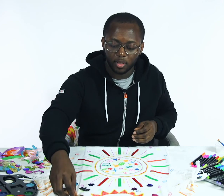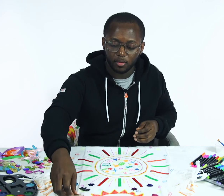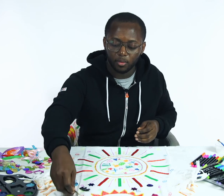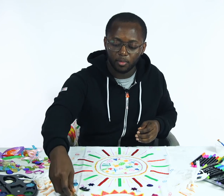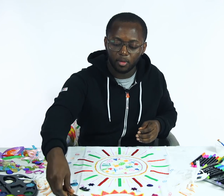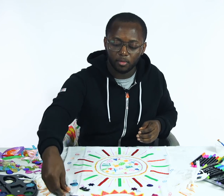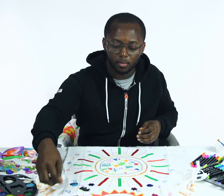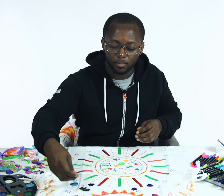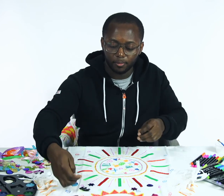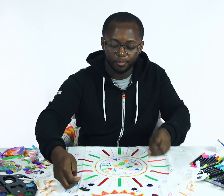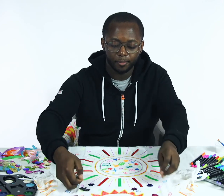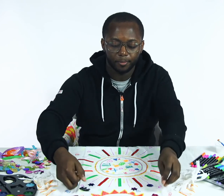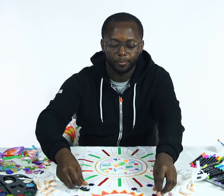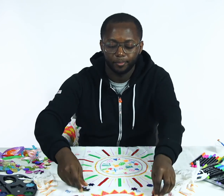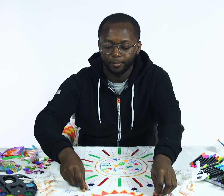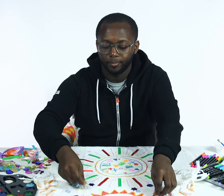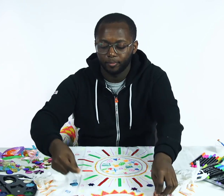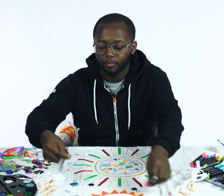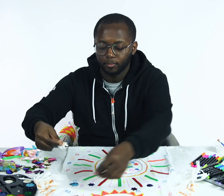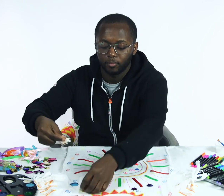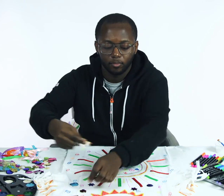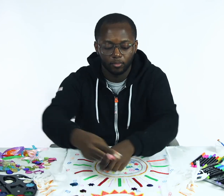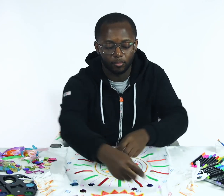Actually sort those.